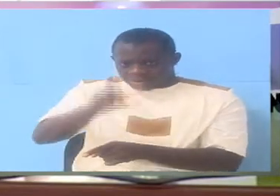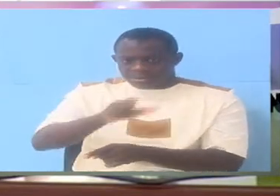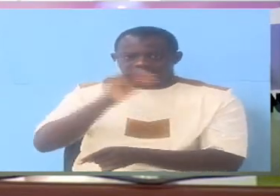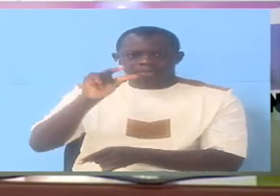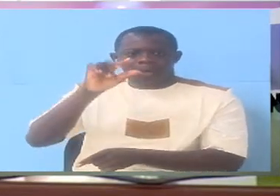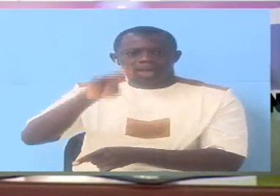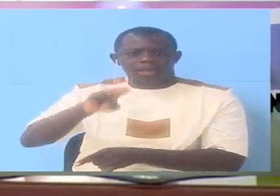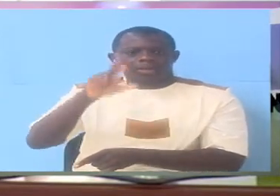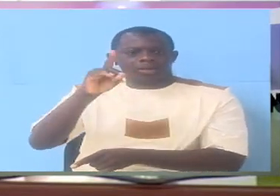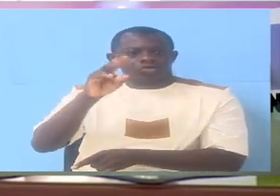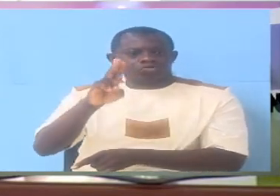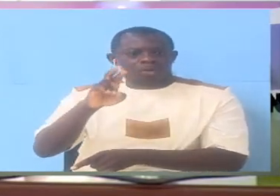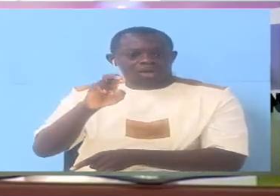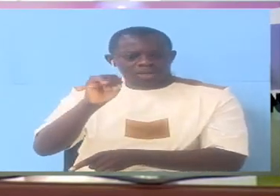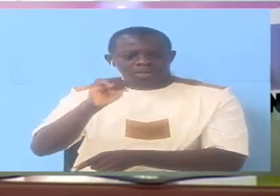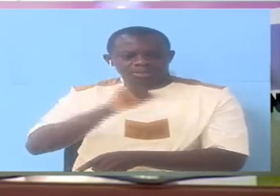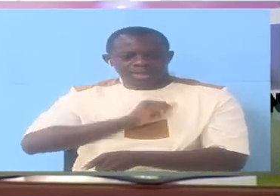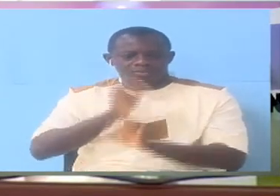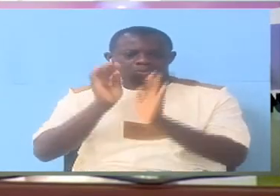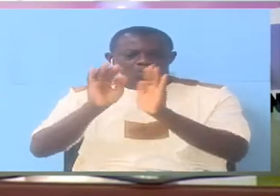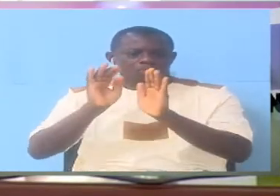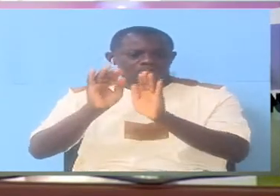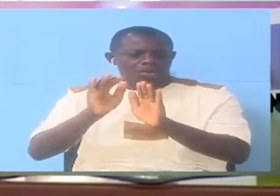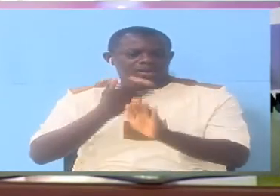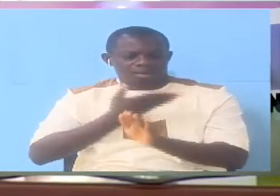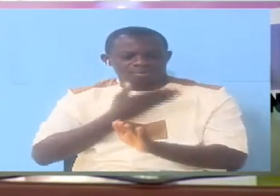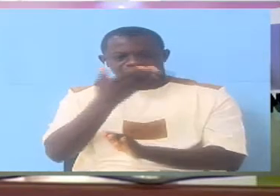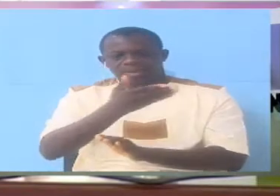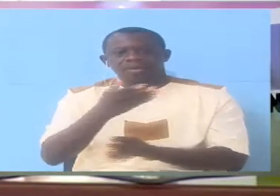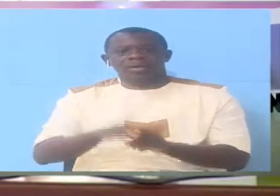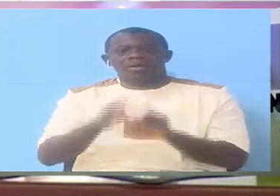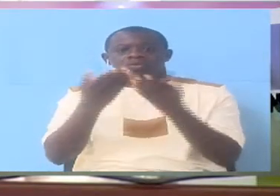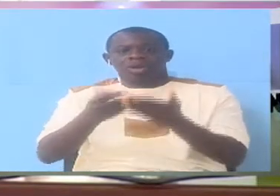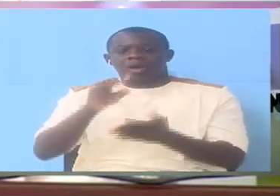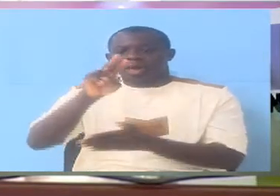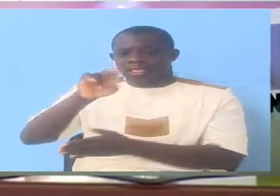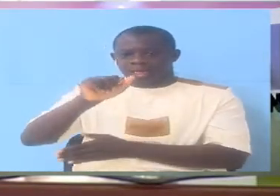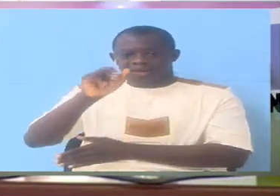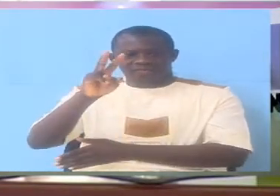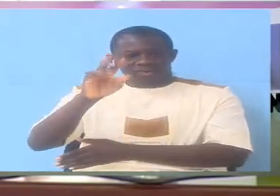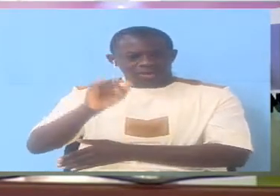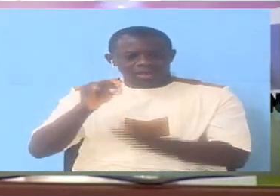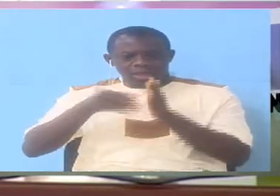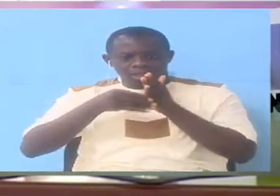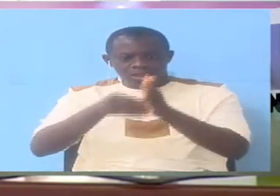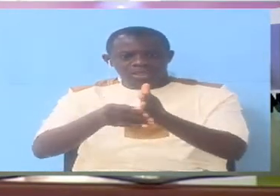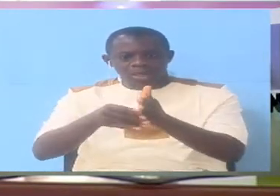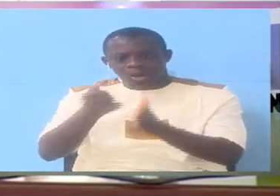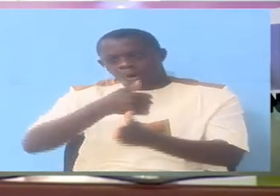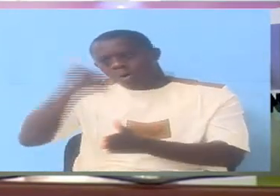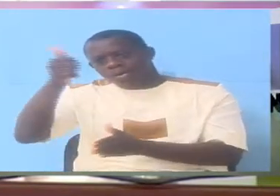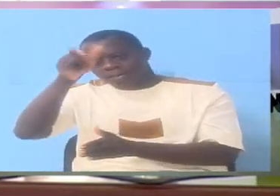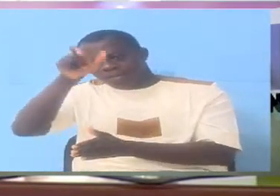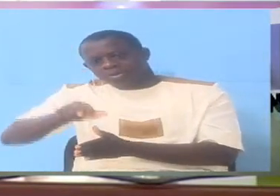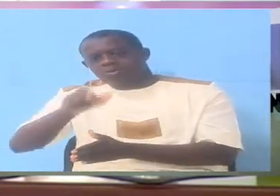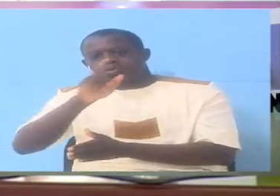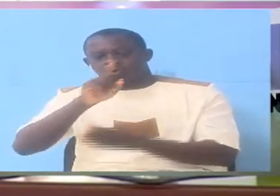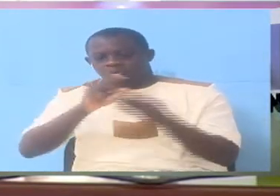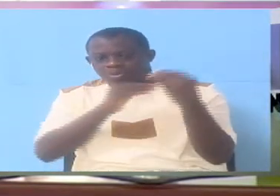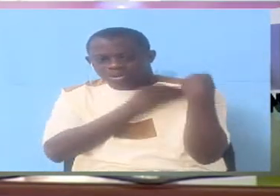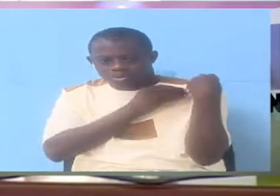dal di fekk Lieutenant Colonel Trrc Pt2 mu nga xaar. The Navy commander and other authorities on the ground had